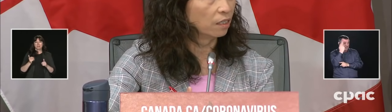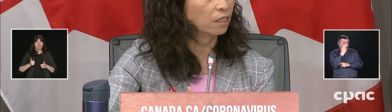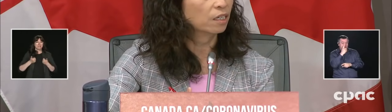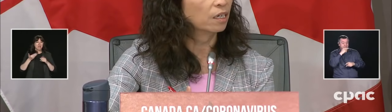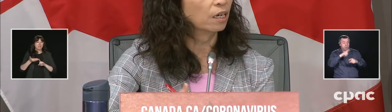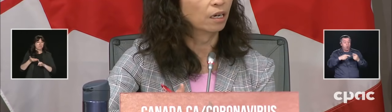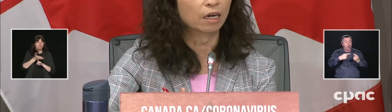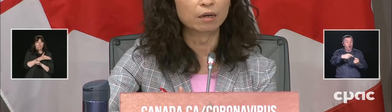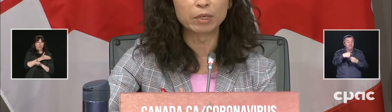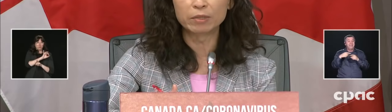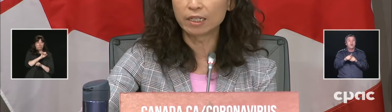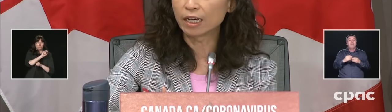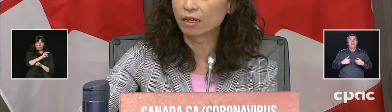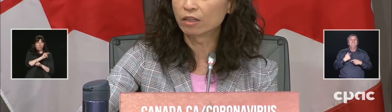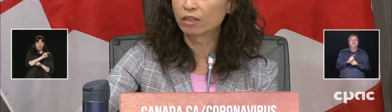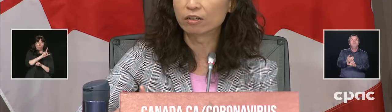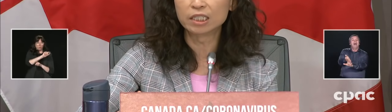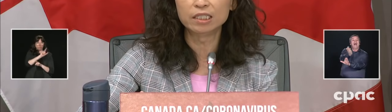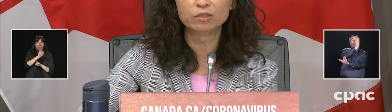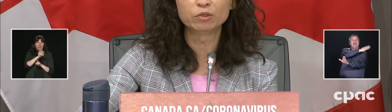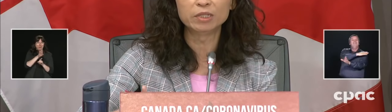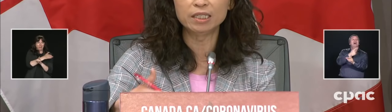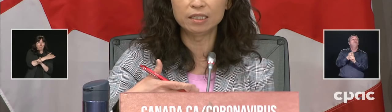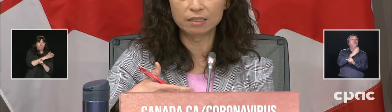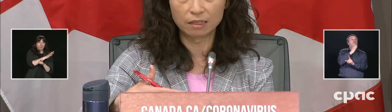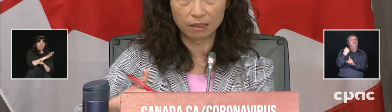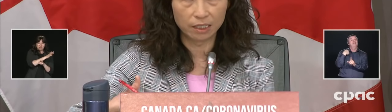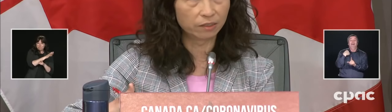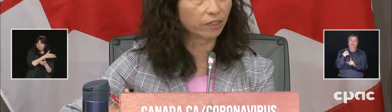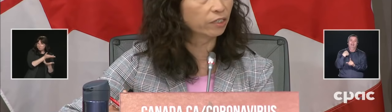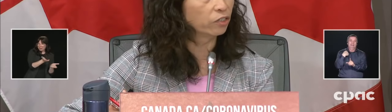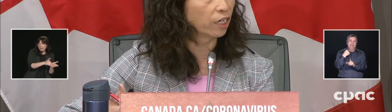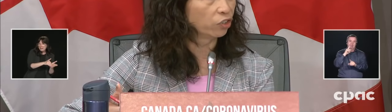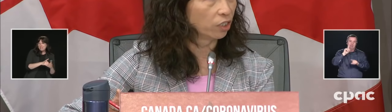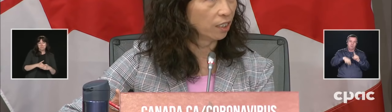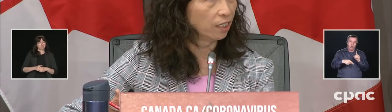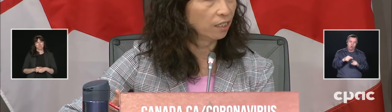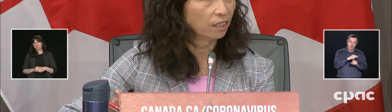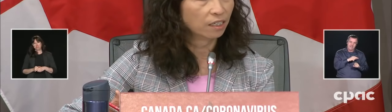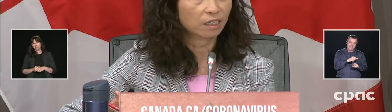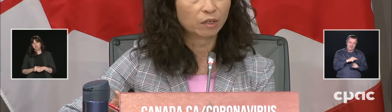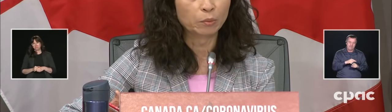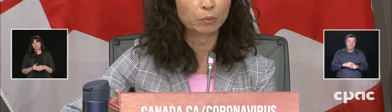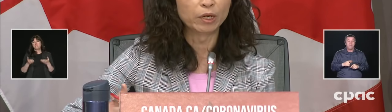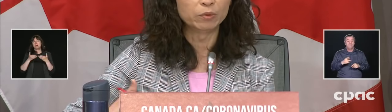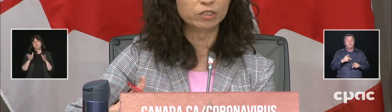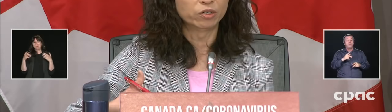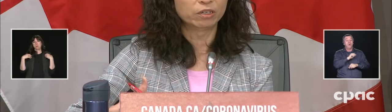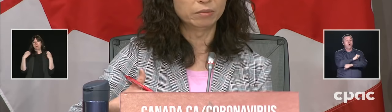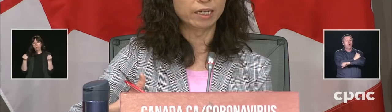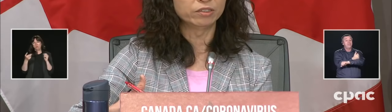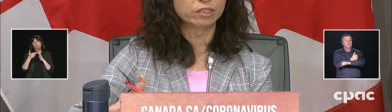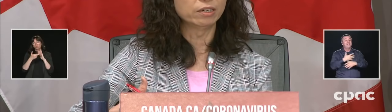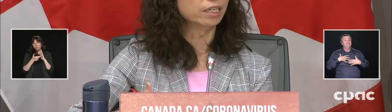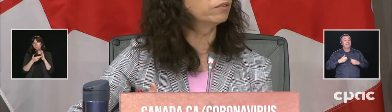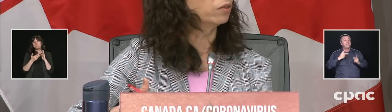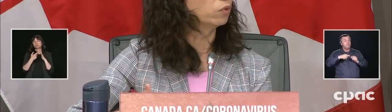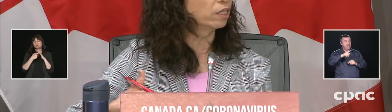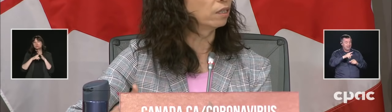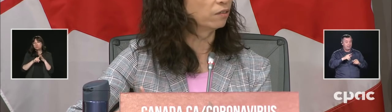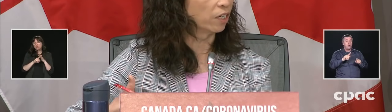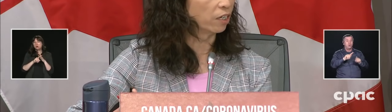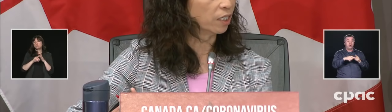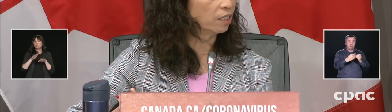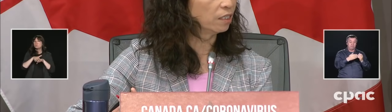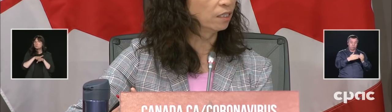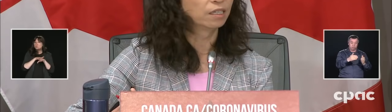year. Public health authorities will be easing things very gradually, but we talk about sort of living